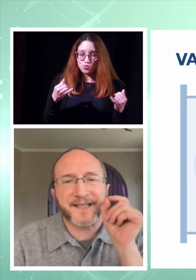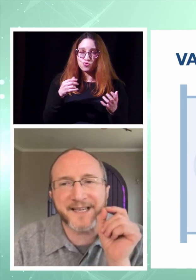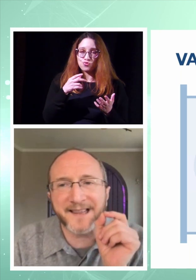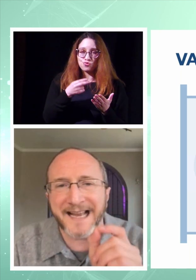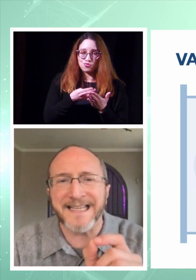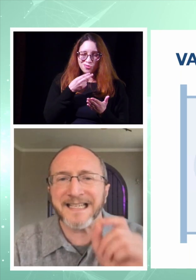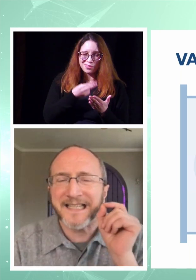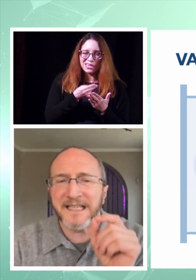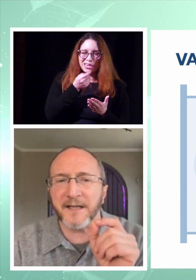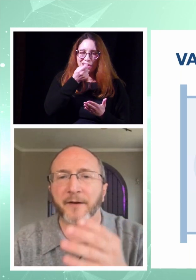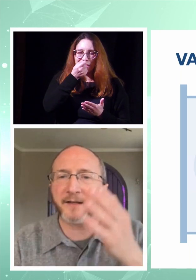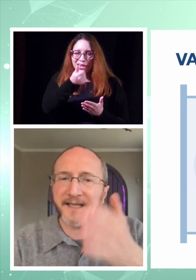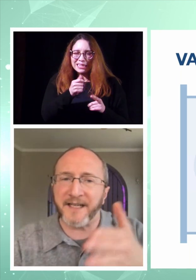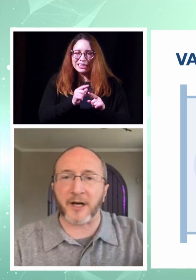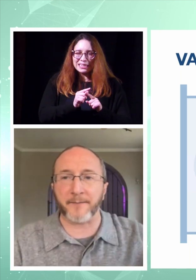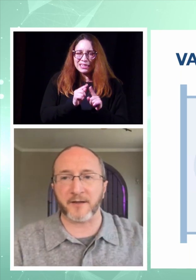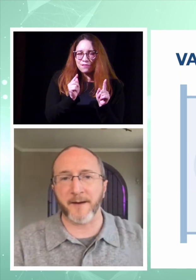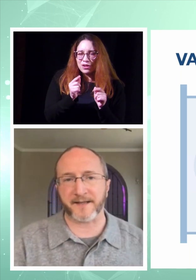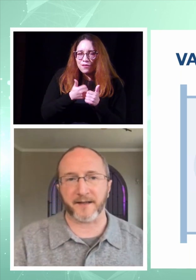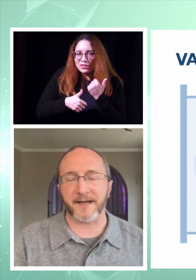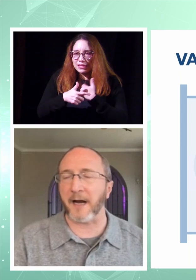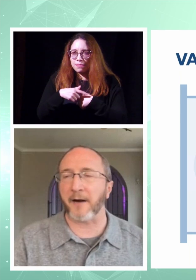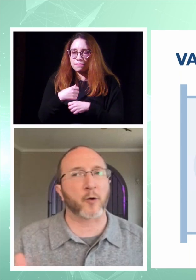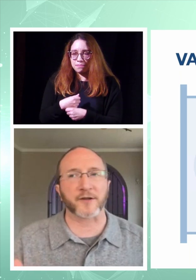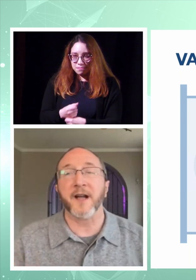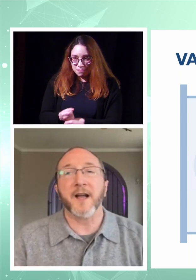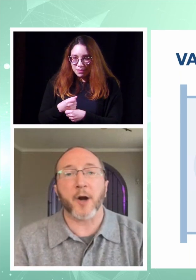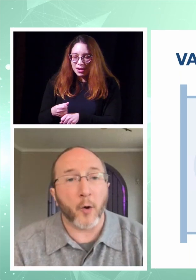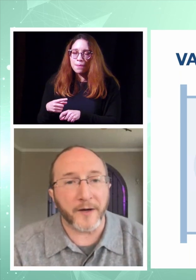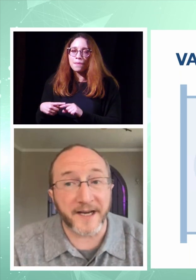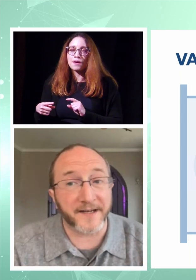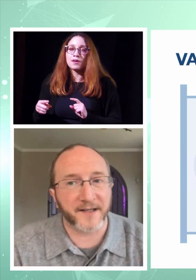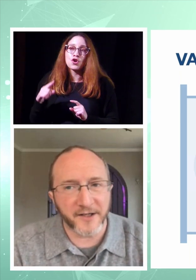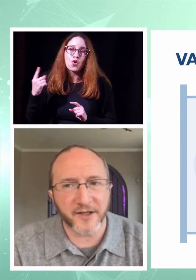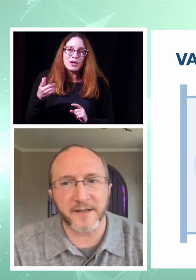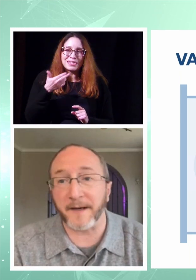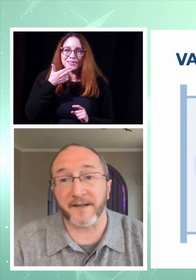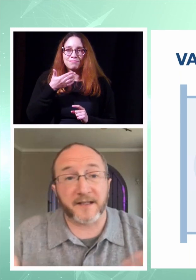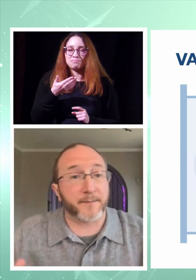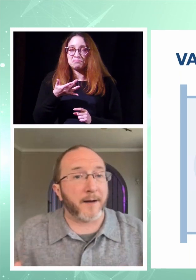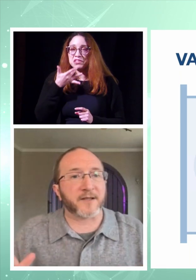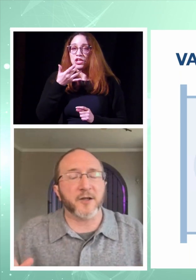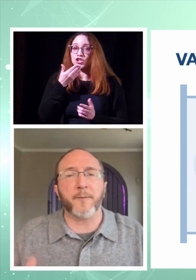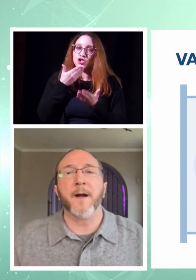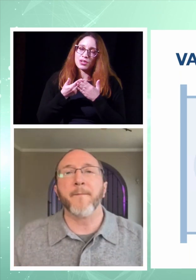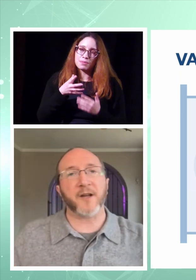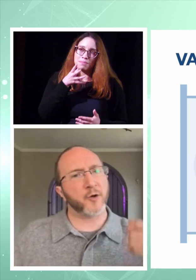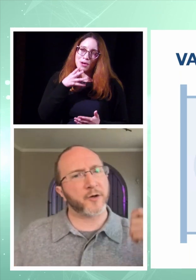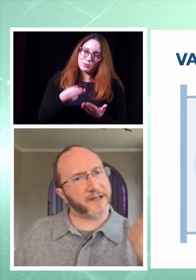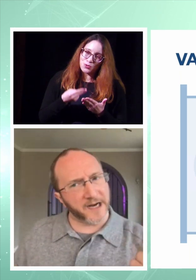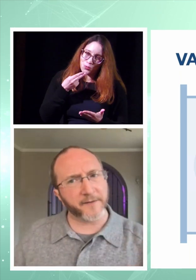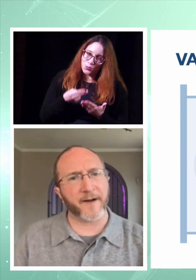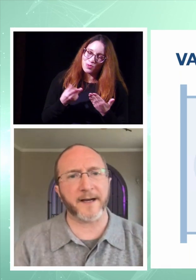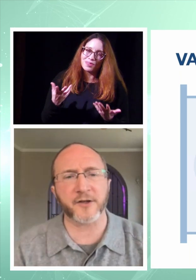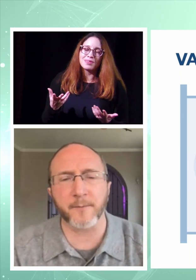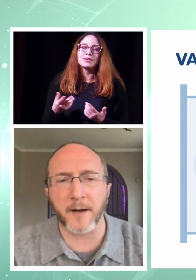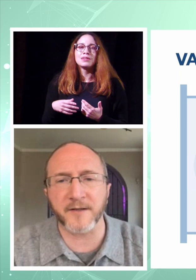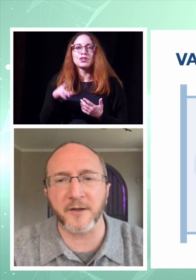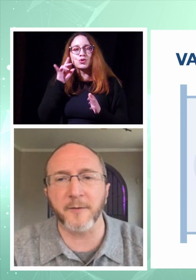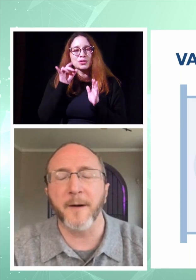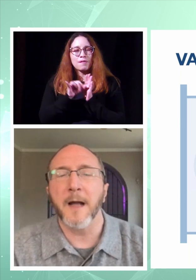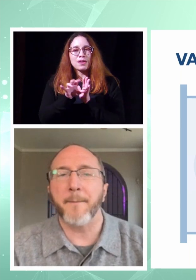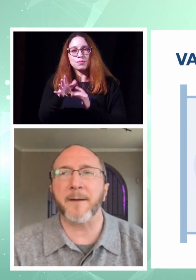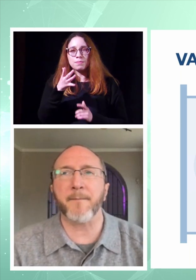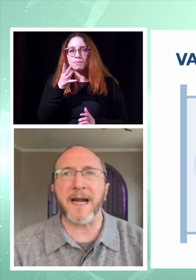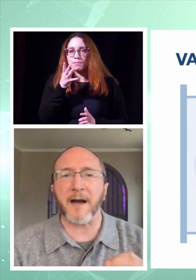be slightly different each time she makes it. Now, of course, it always tastes delicious because it's mom's soup and you can identify it as your